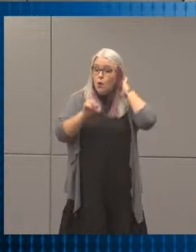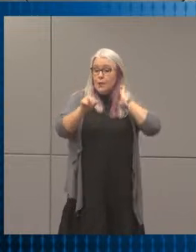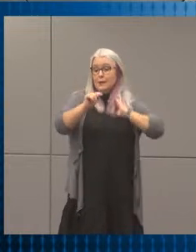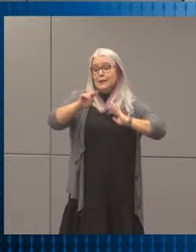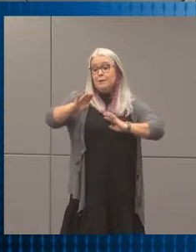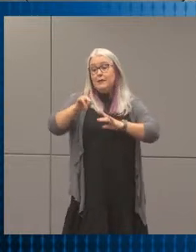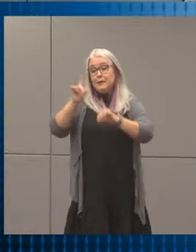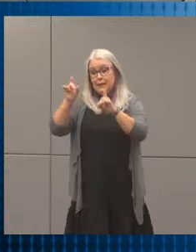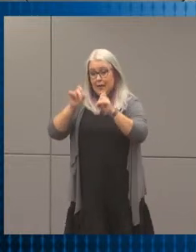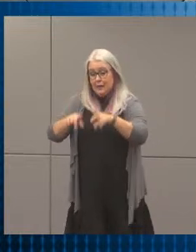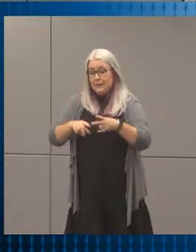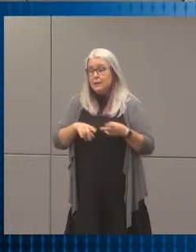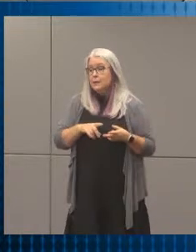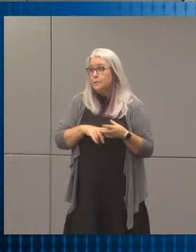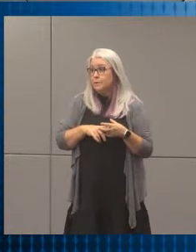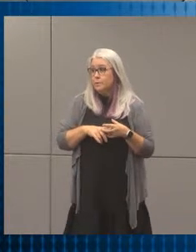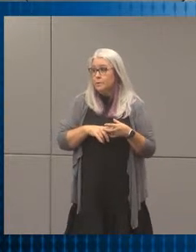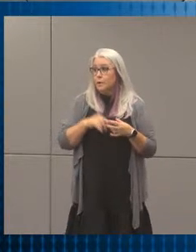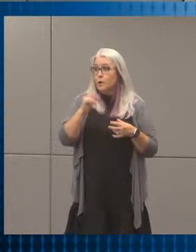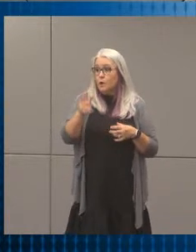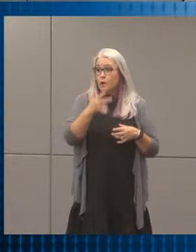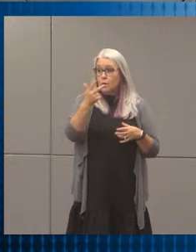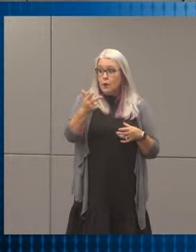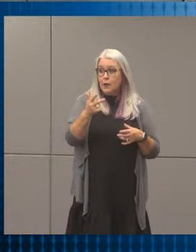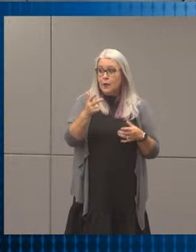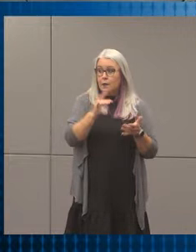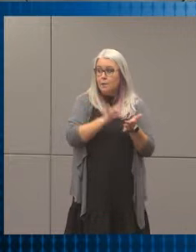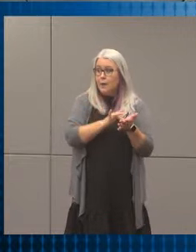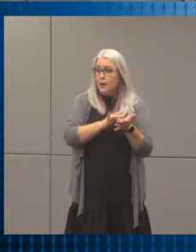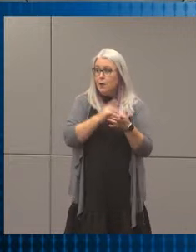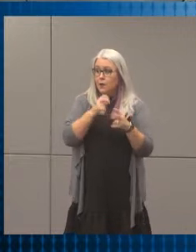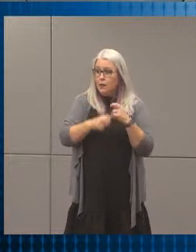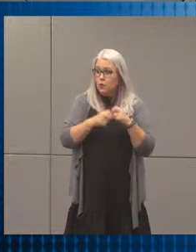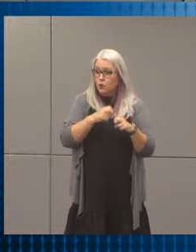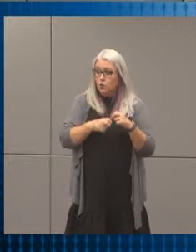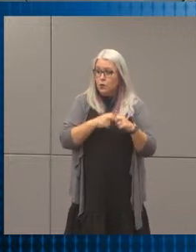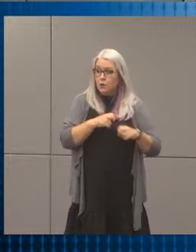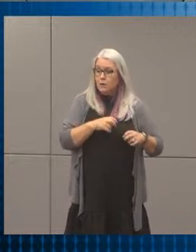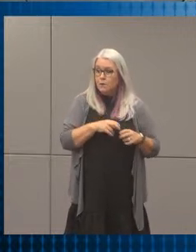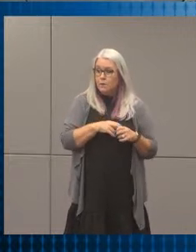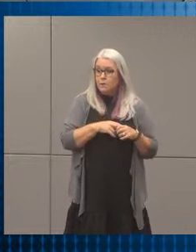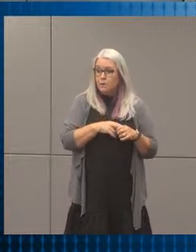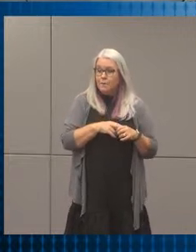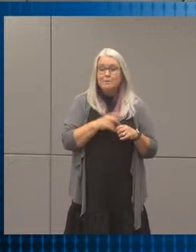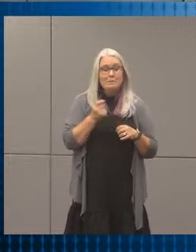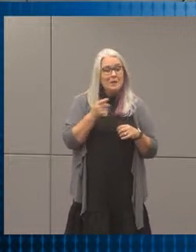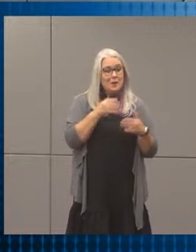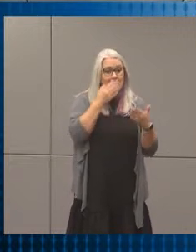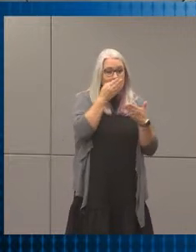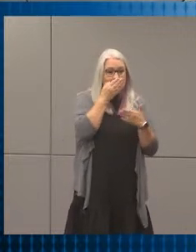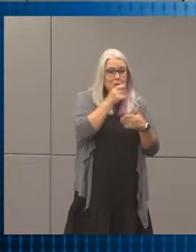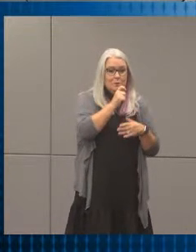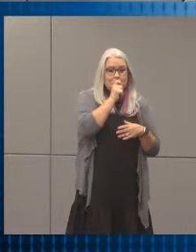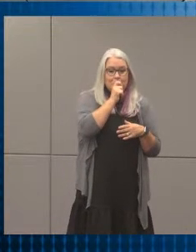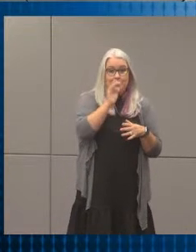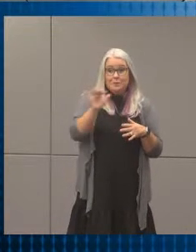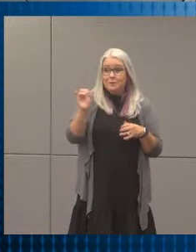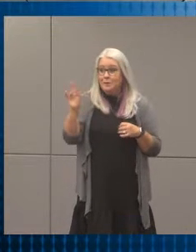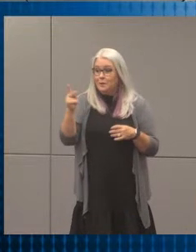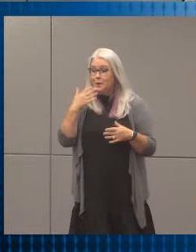test, 3 medical issues. A little closer. Okay. Thank you.